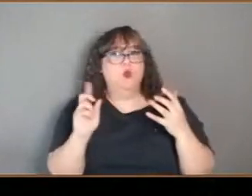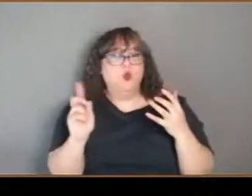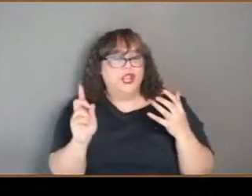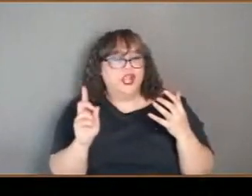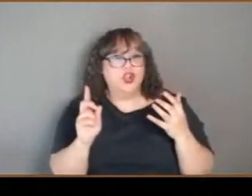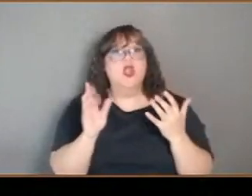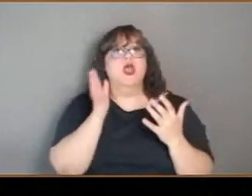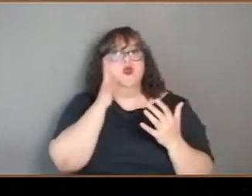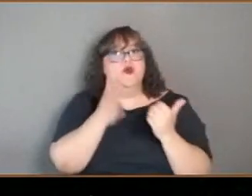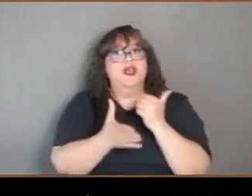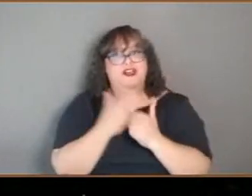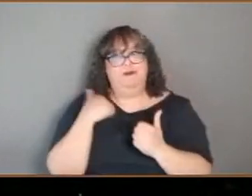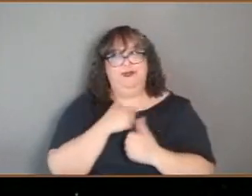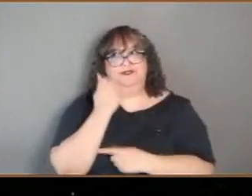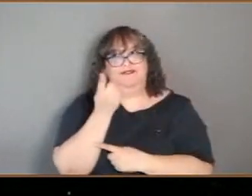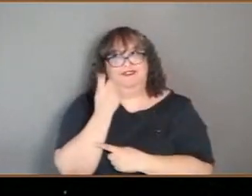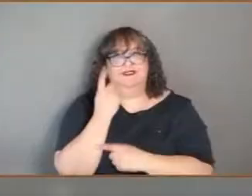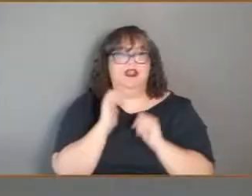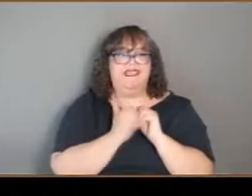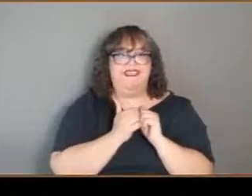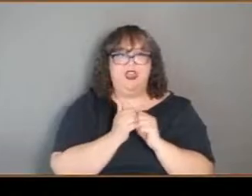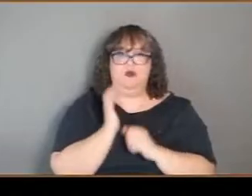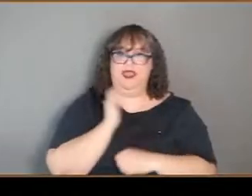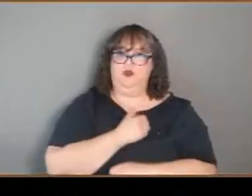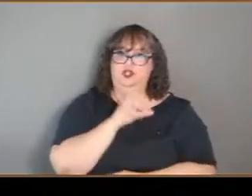understand how the solar system evolved.